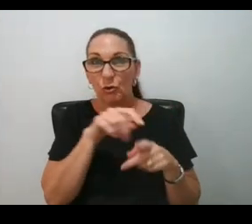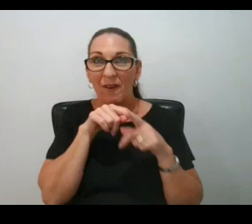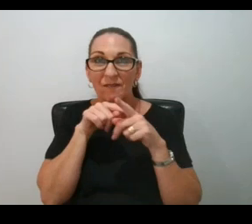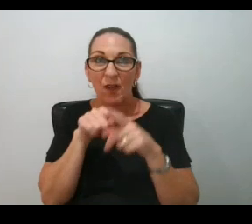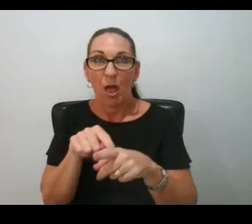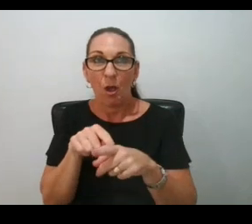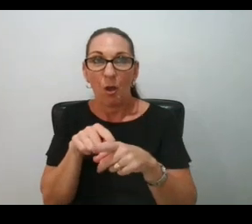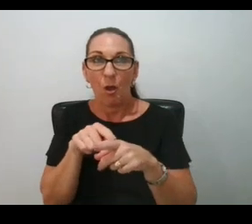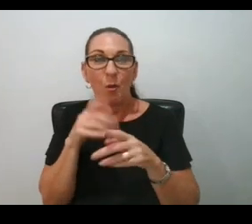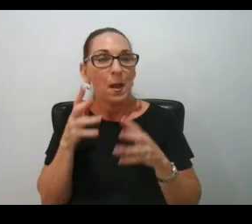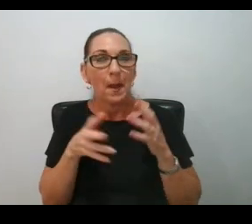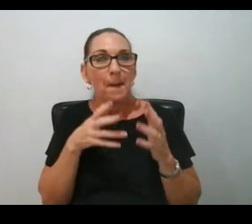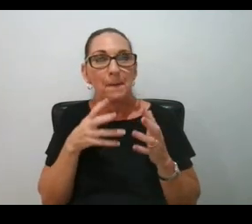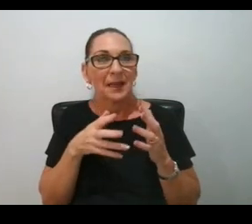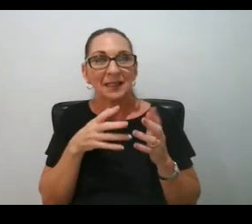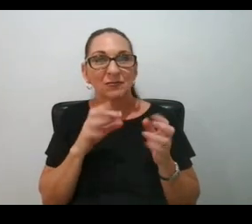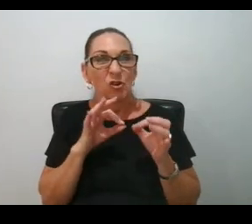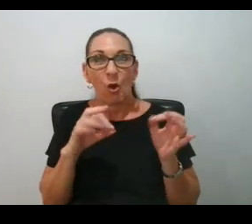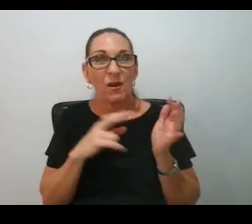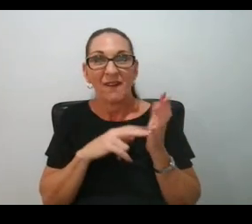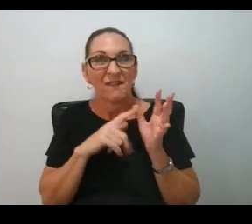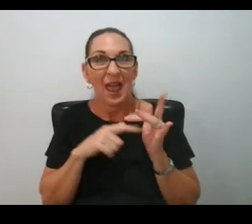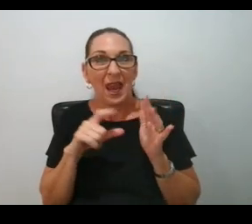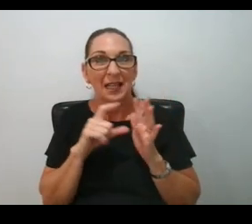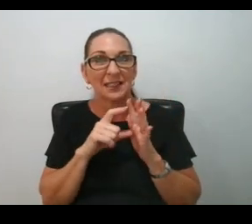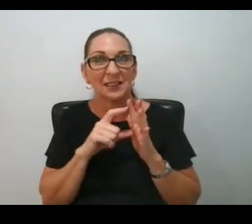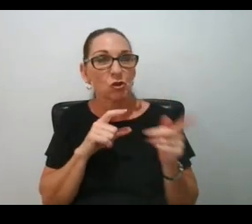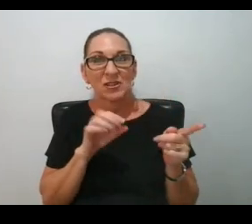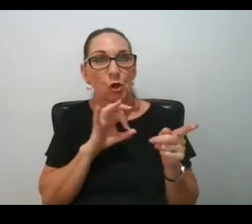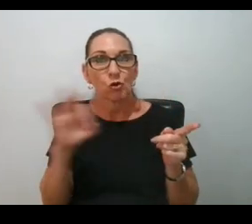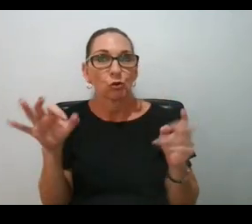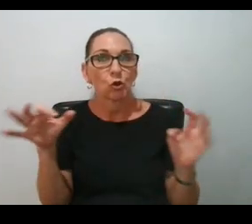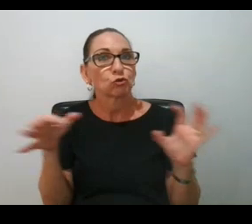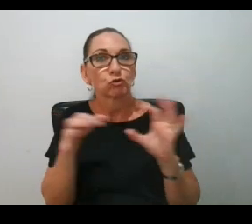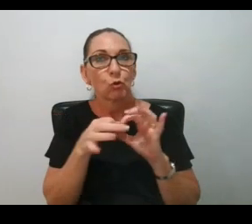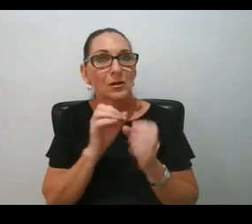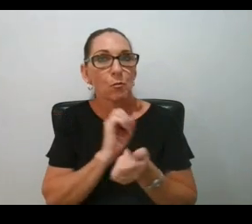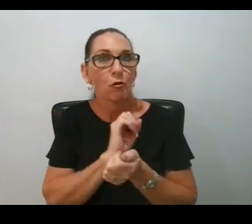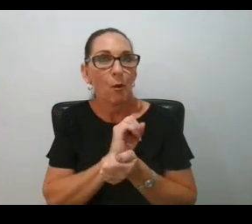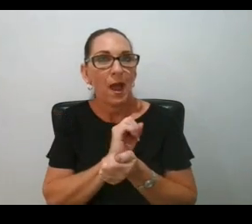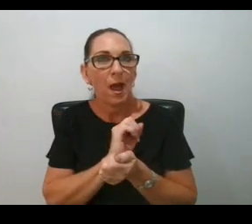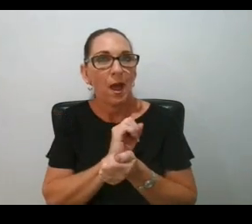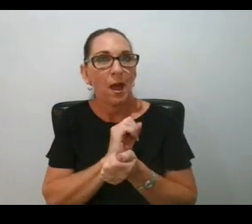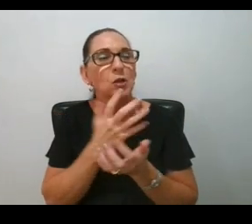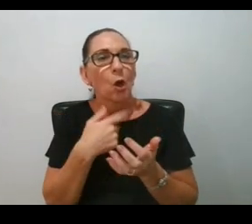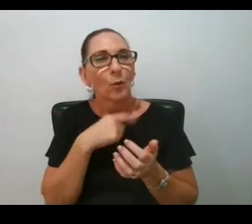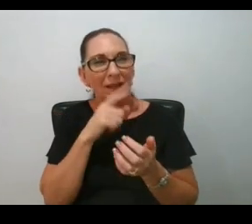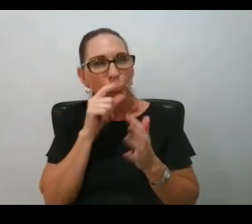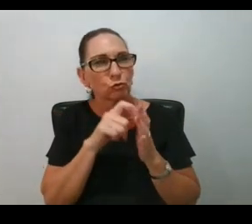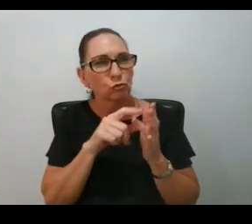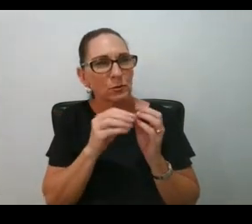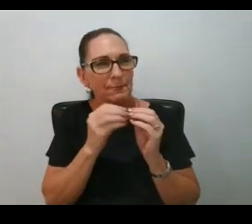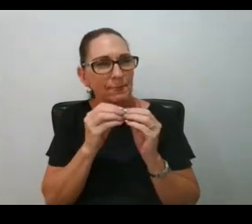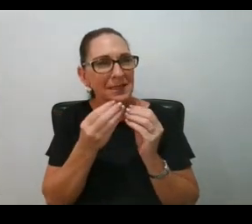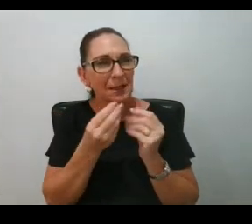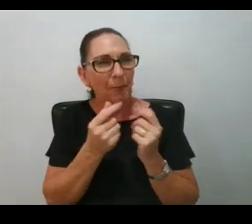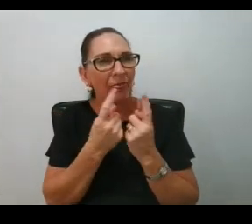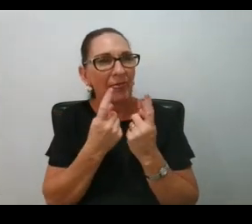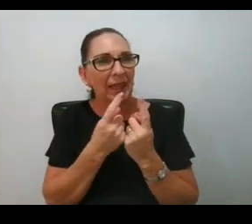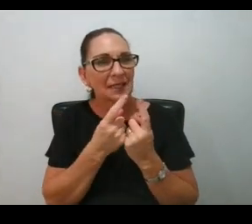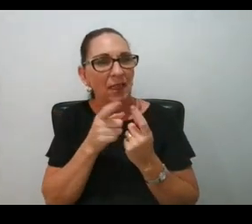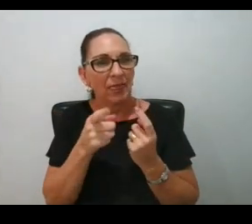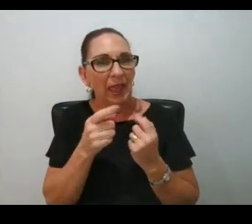exist or is not valid, and she's not a joint borrower. So we can probably do some good stuff there. Notice there's another comment